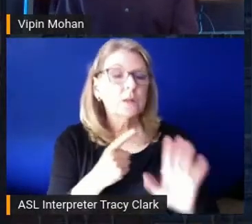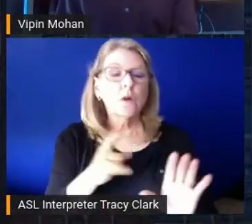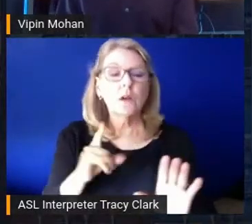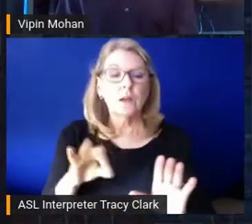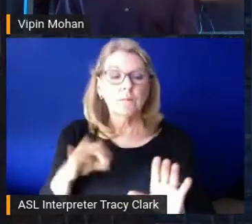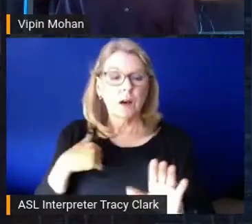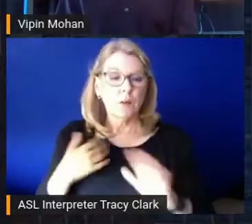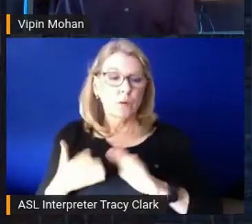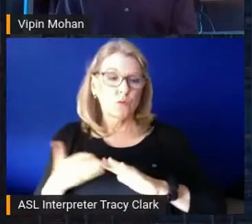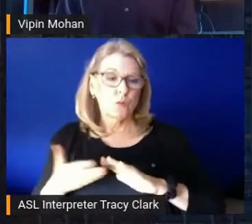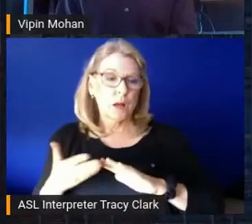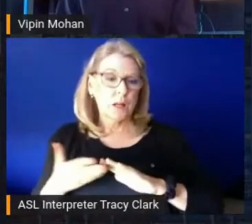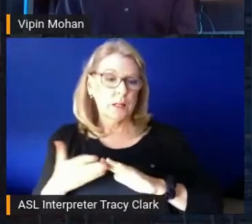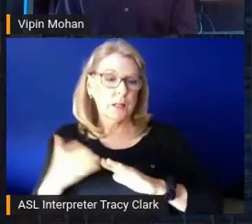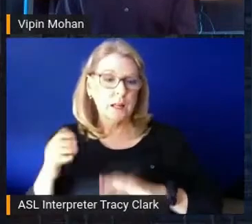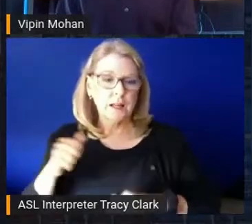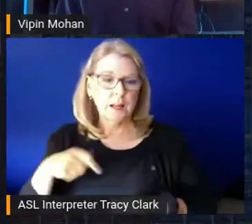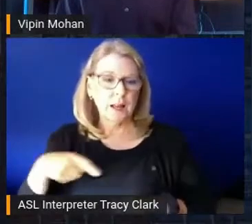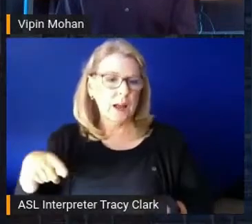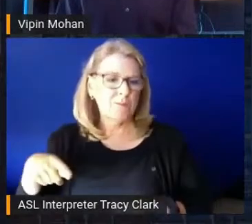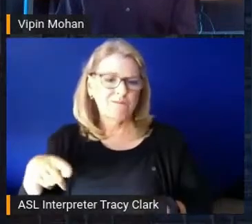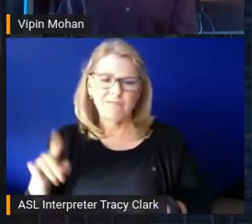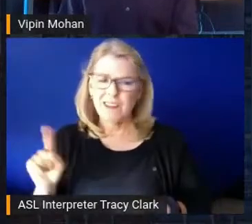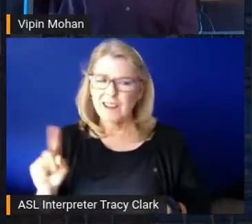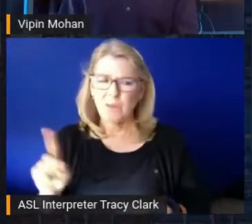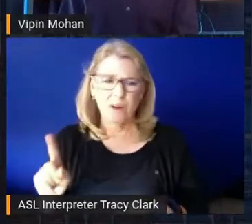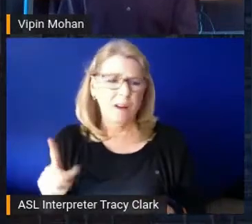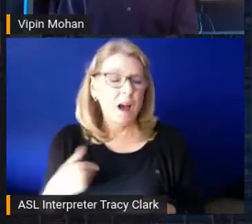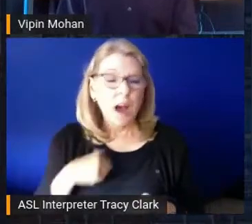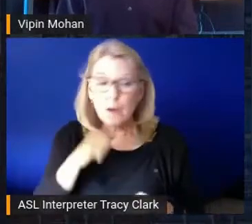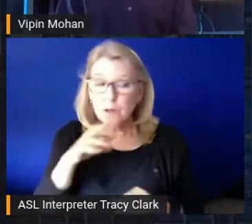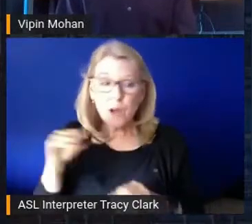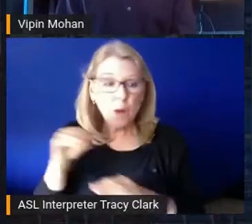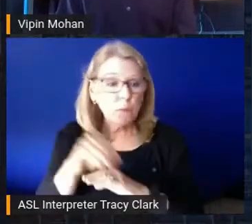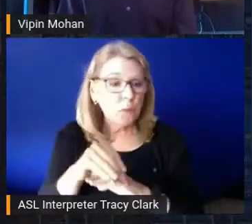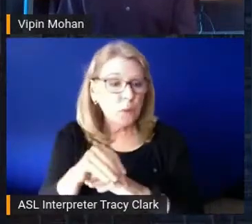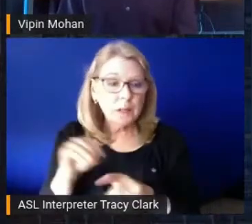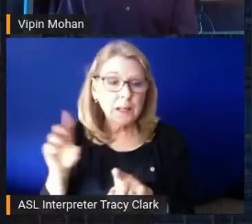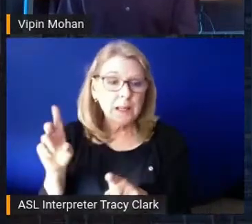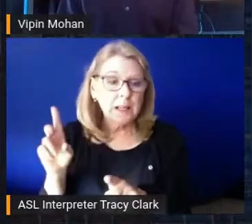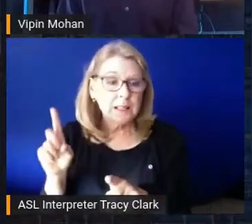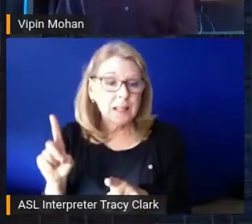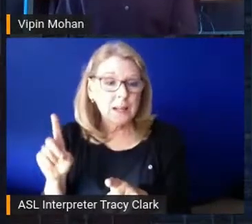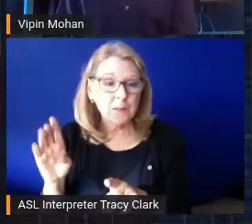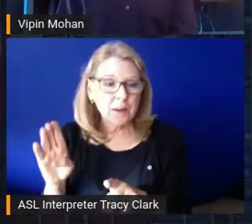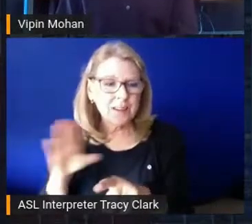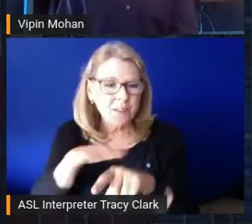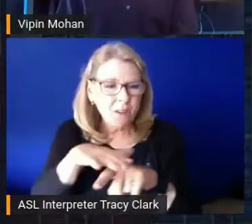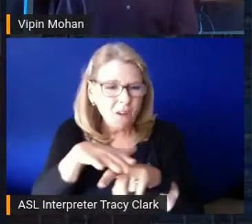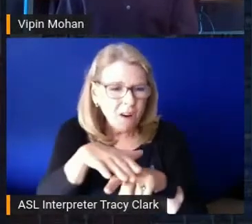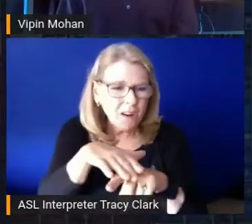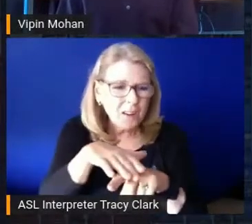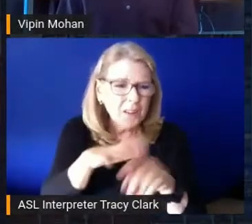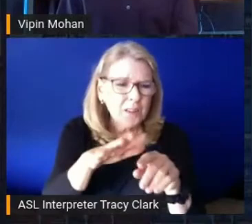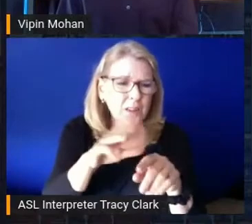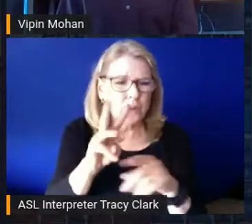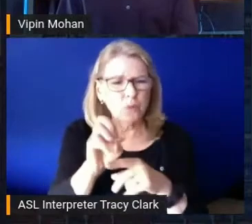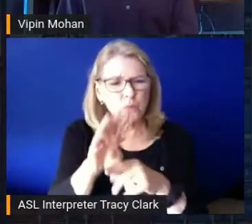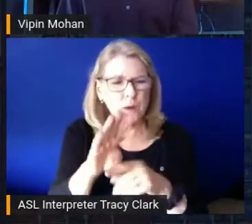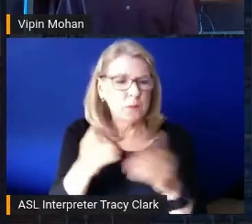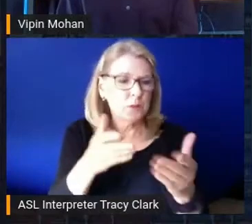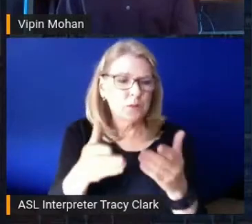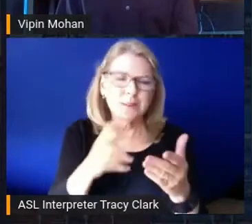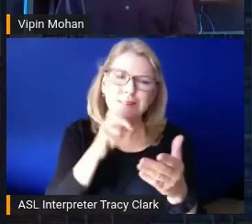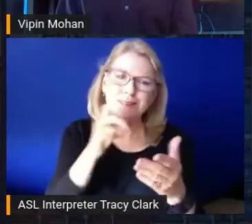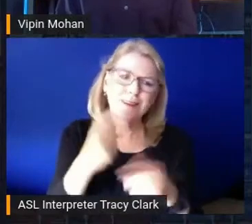application anywhere, I wouldn't necessarily put the database on the web server, right? Like that's just not really standard practice for any sort of